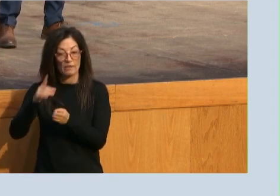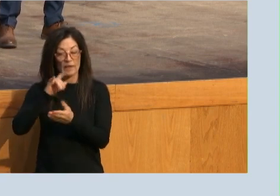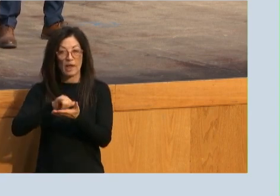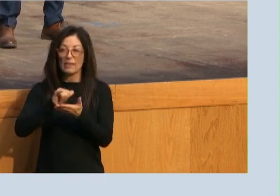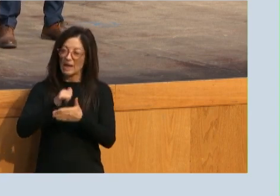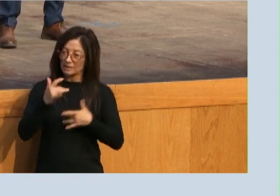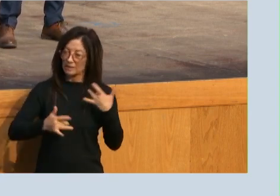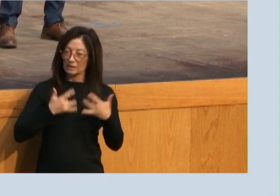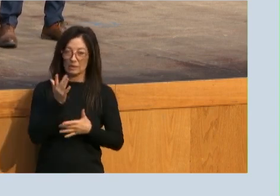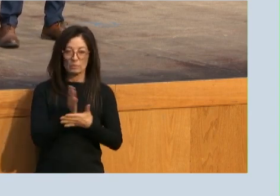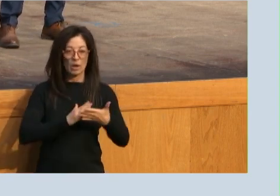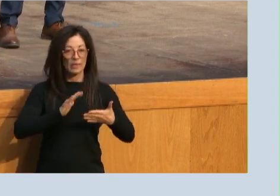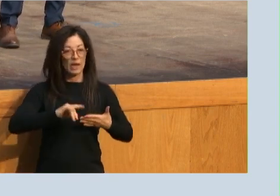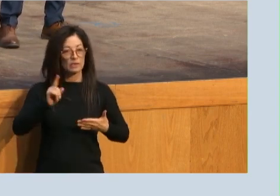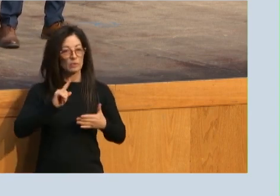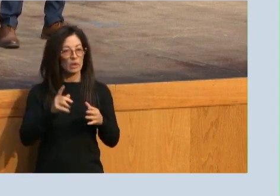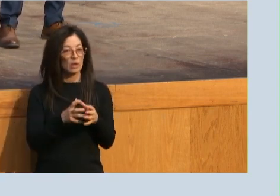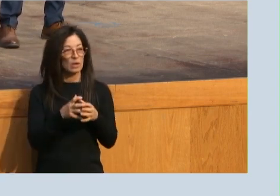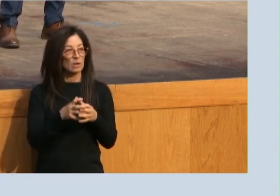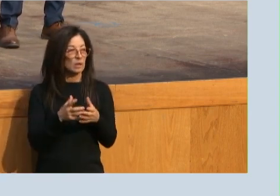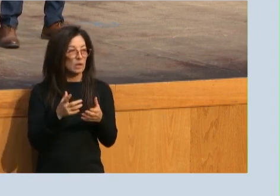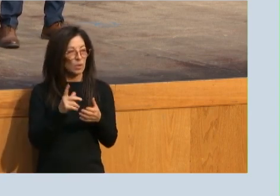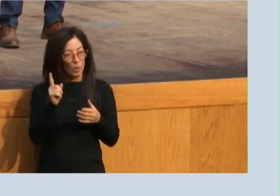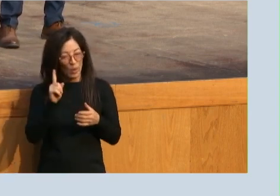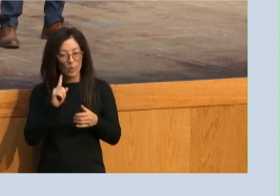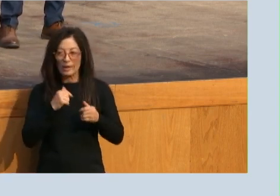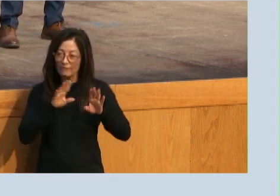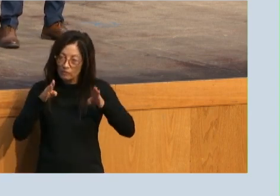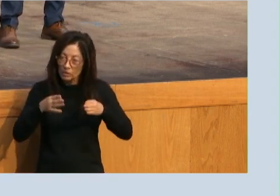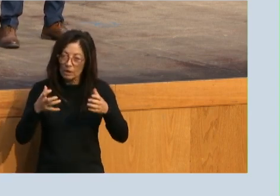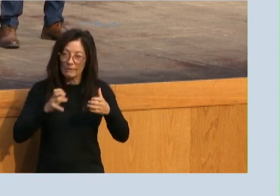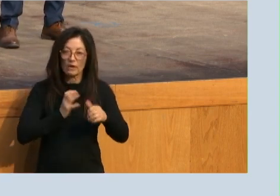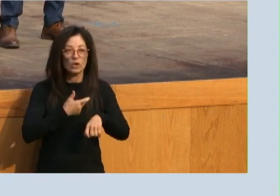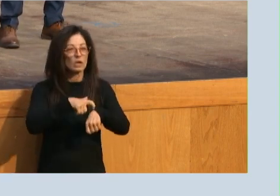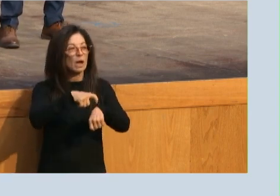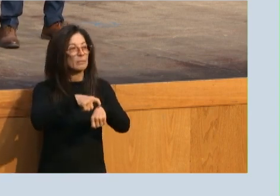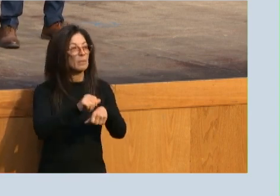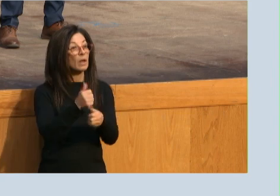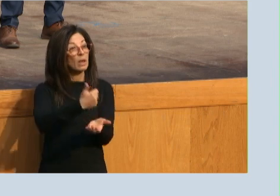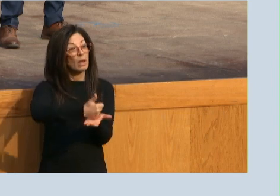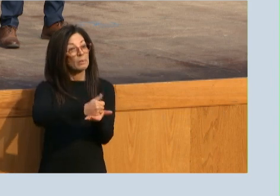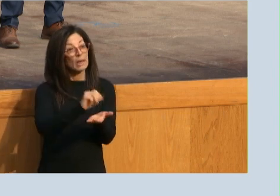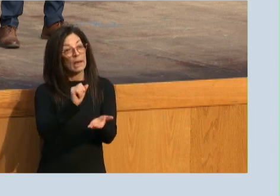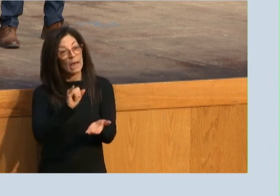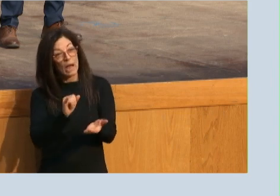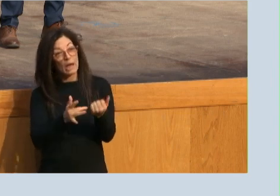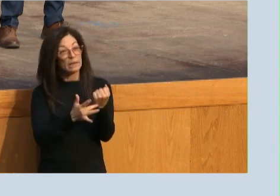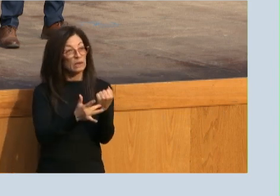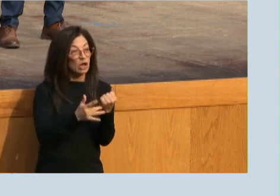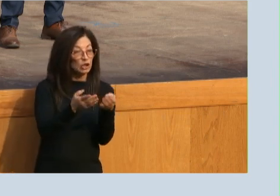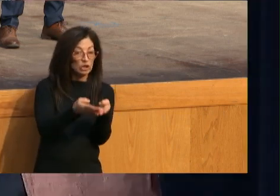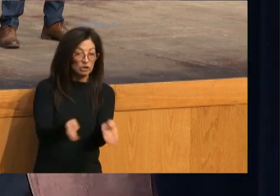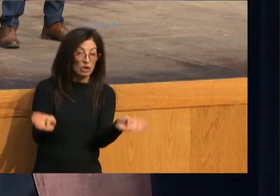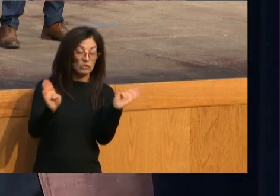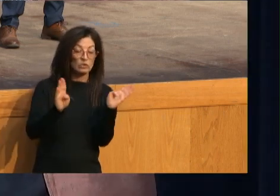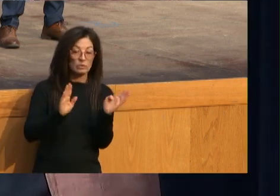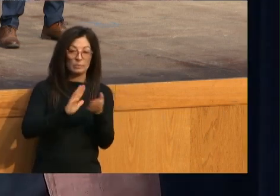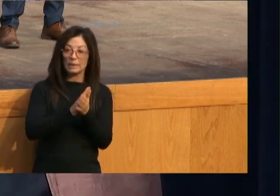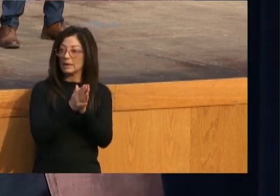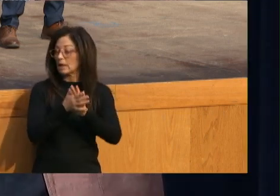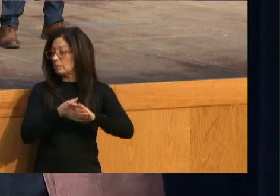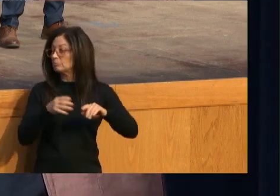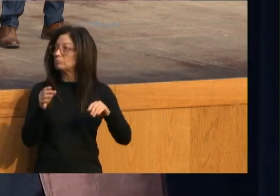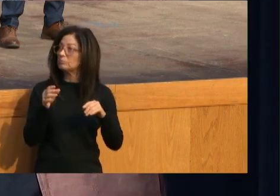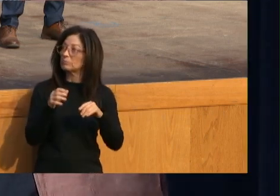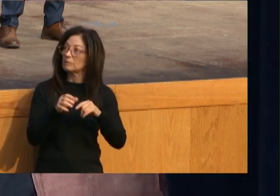and that's where a lot of, we spend a lot of our time, helping AI technology in general be a force multiplier